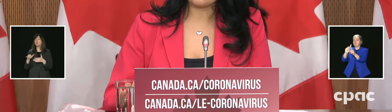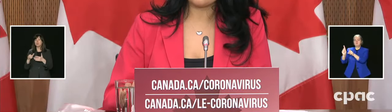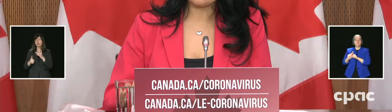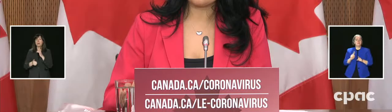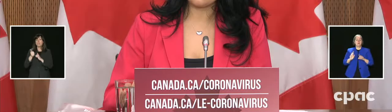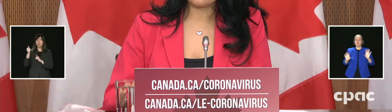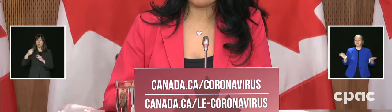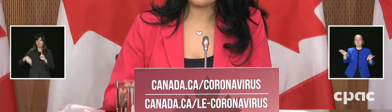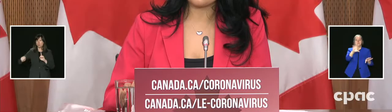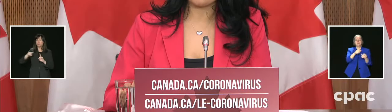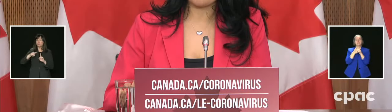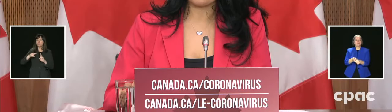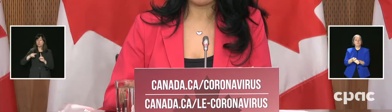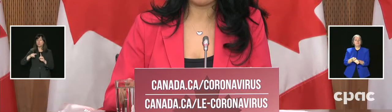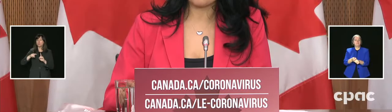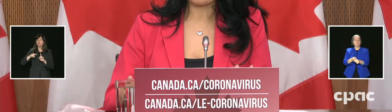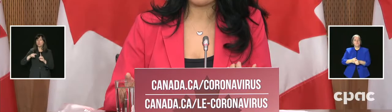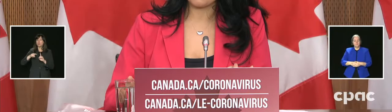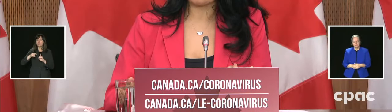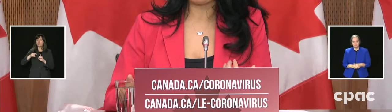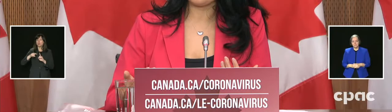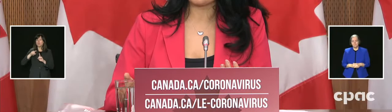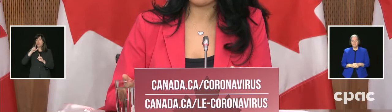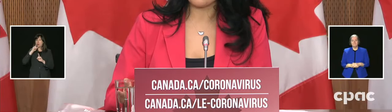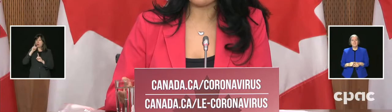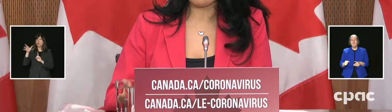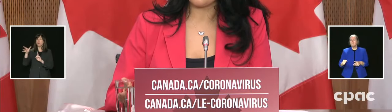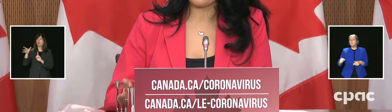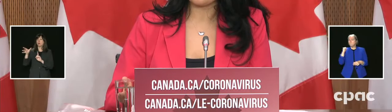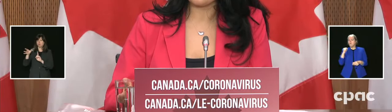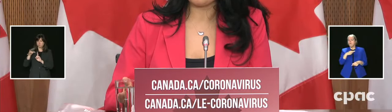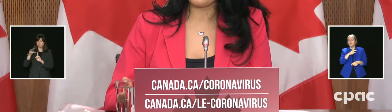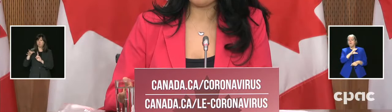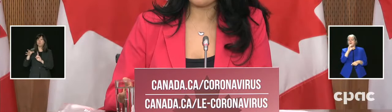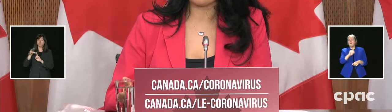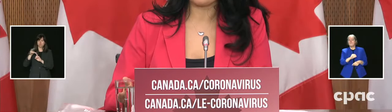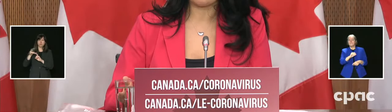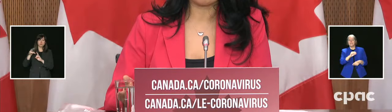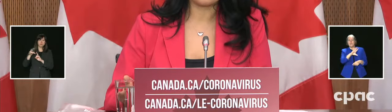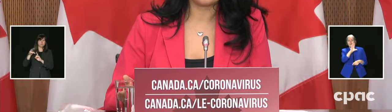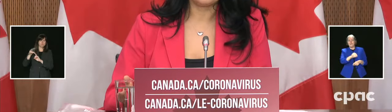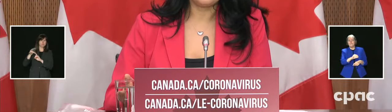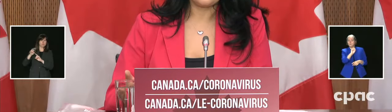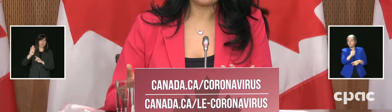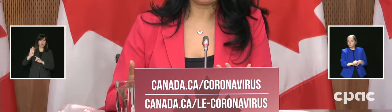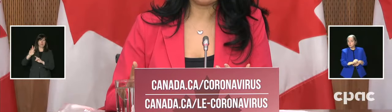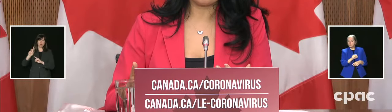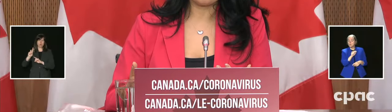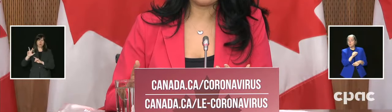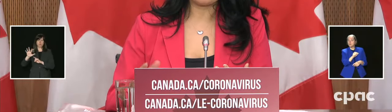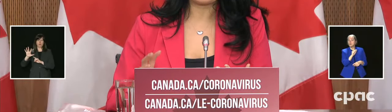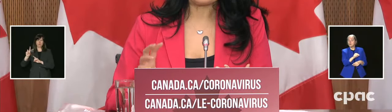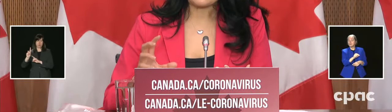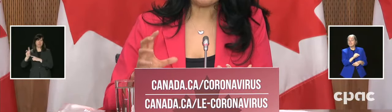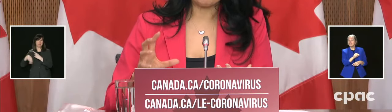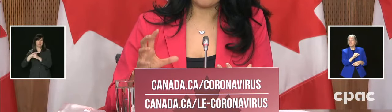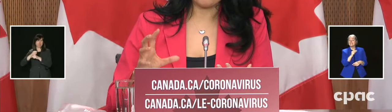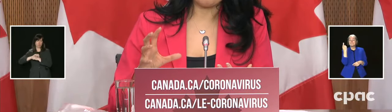of cases in South Africa were of the South African variant, the B1351. And so that